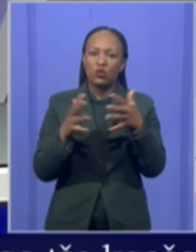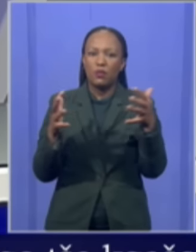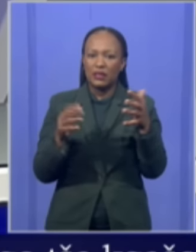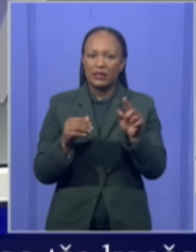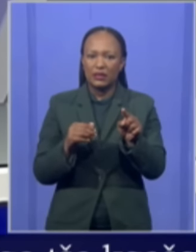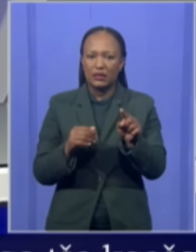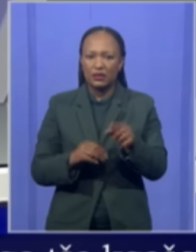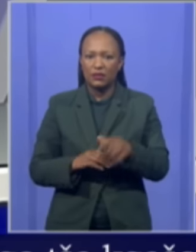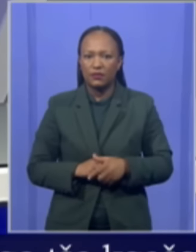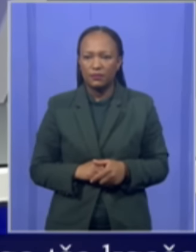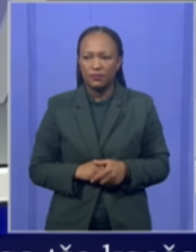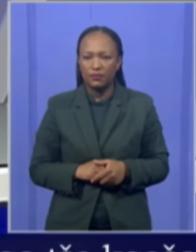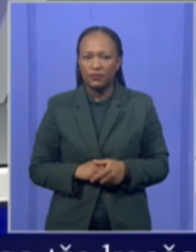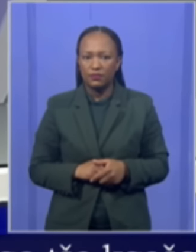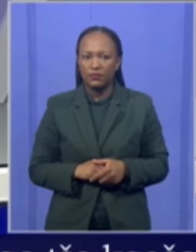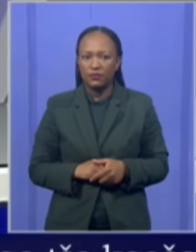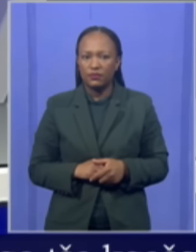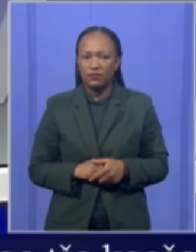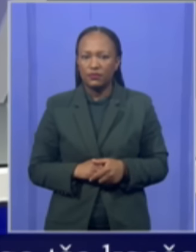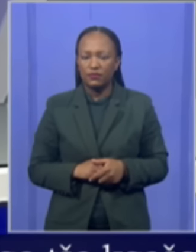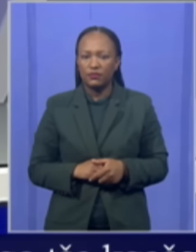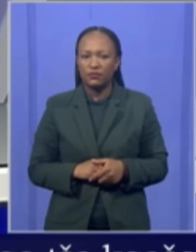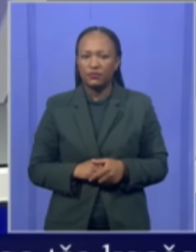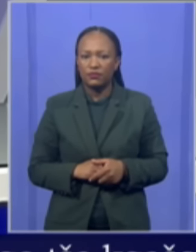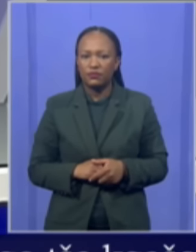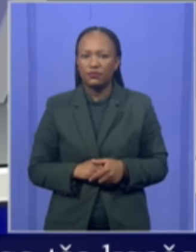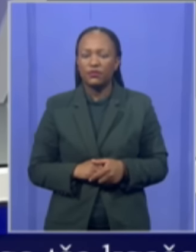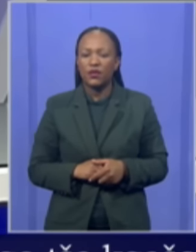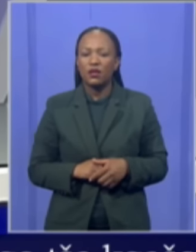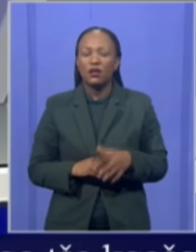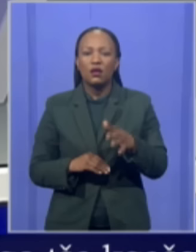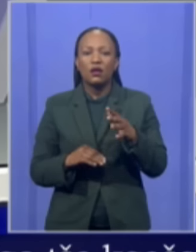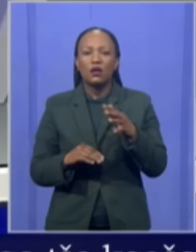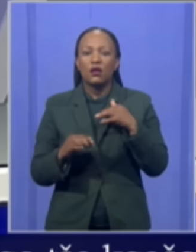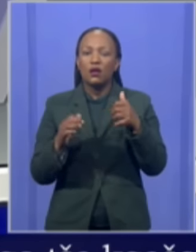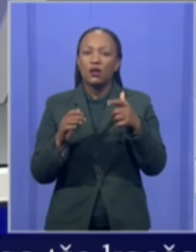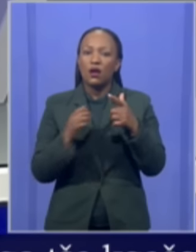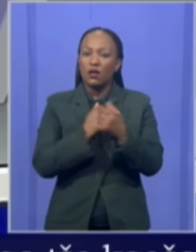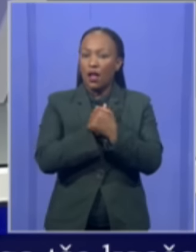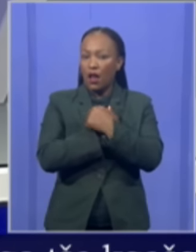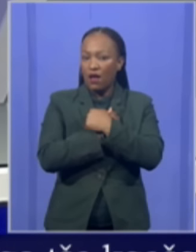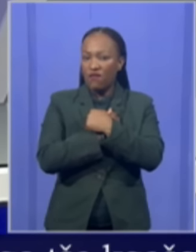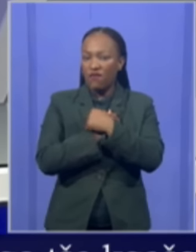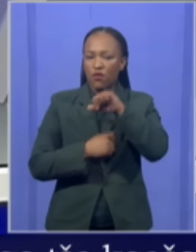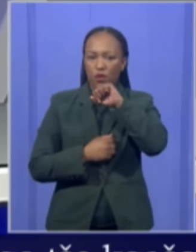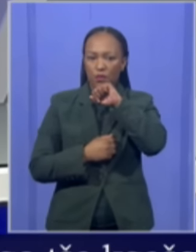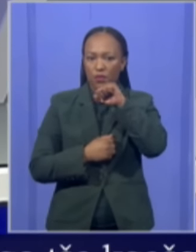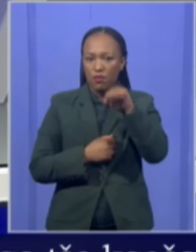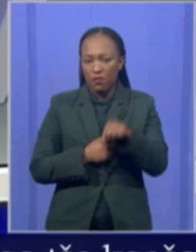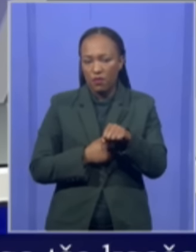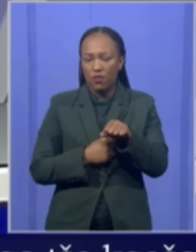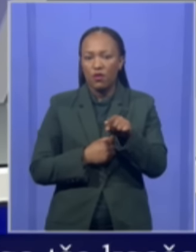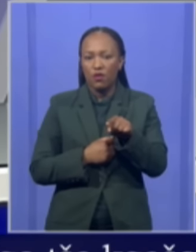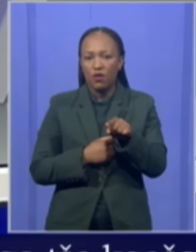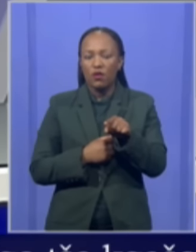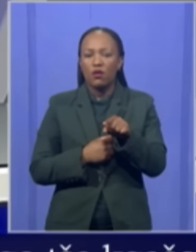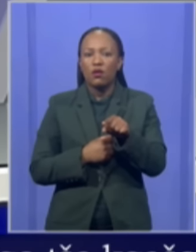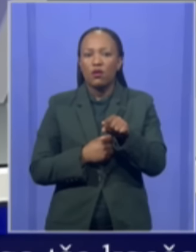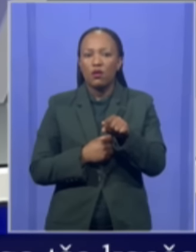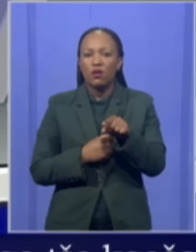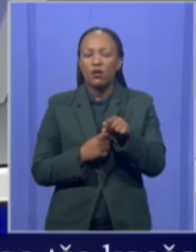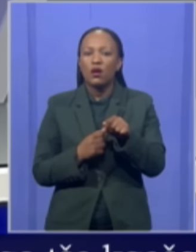ela lerato le rena re beng re na le lona la bobega ditaba ke dio holofela gore